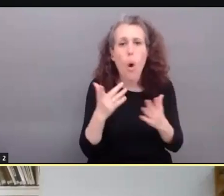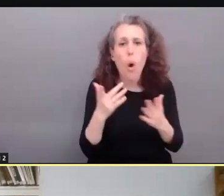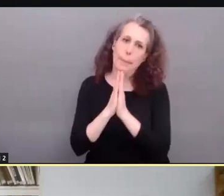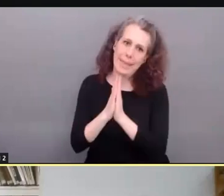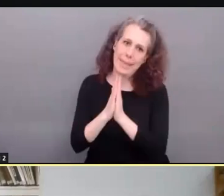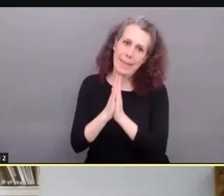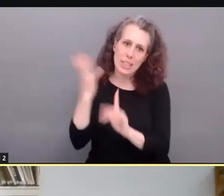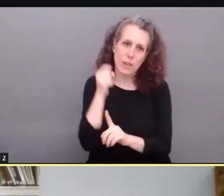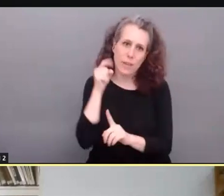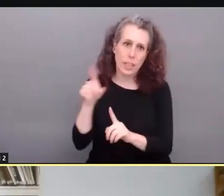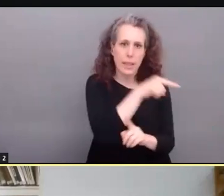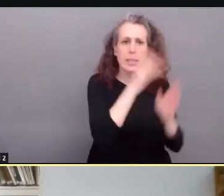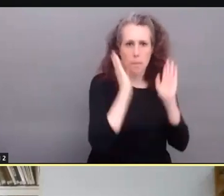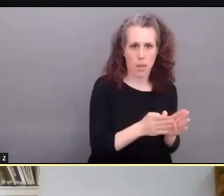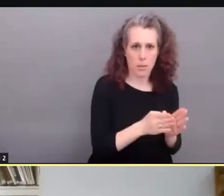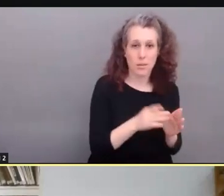please.